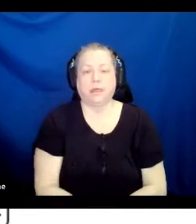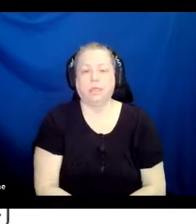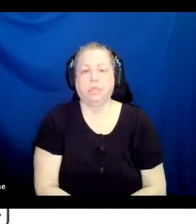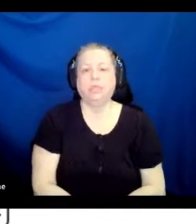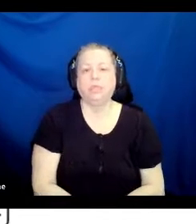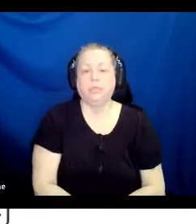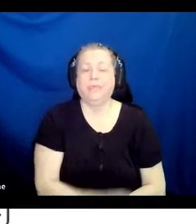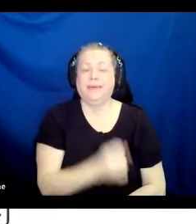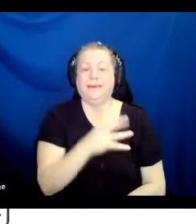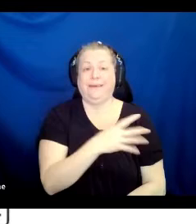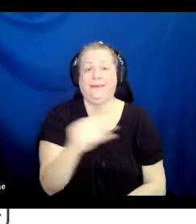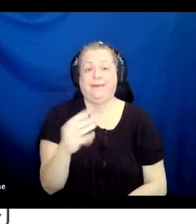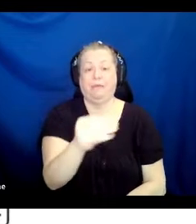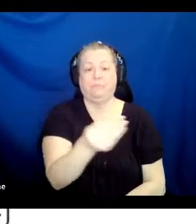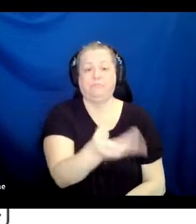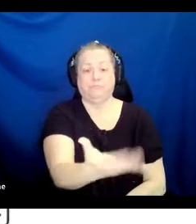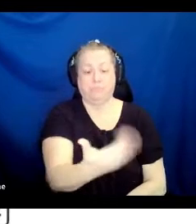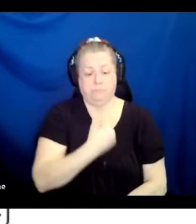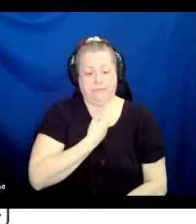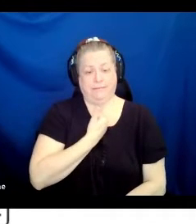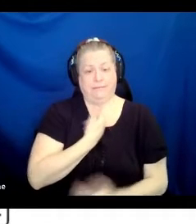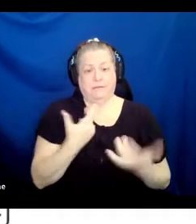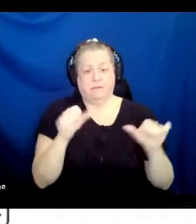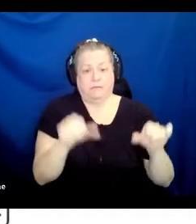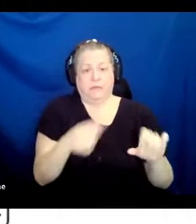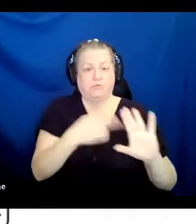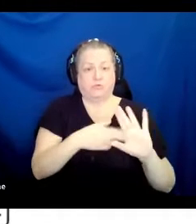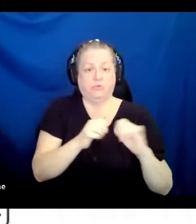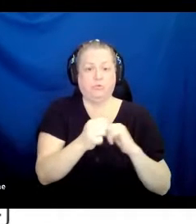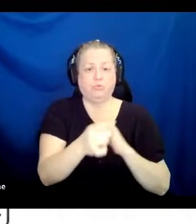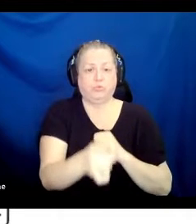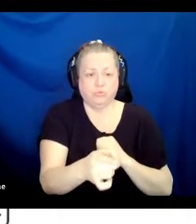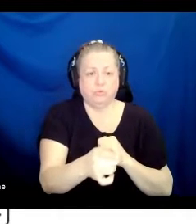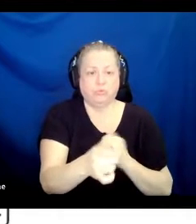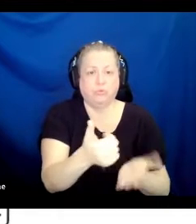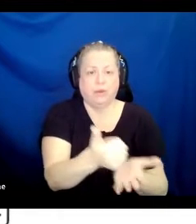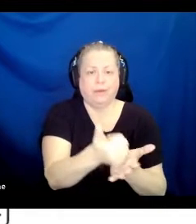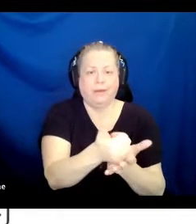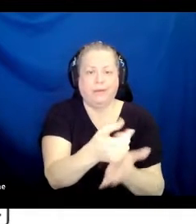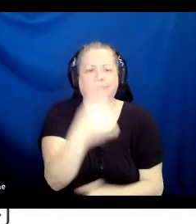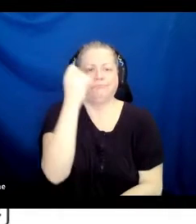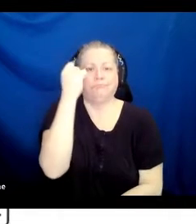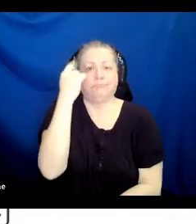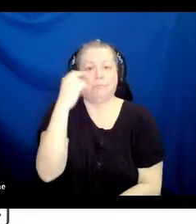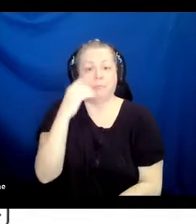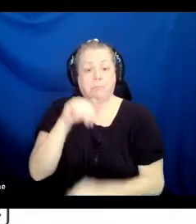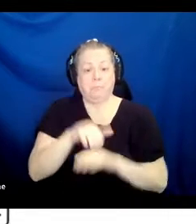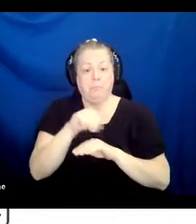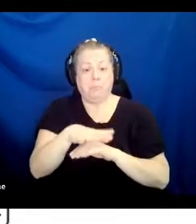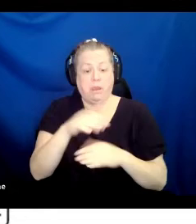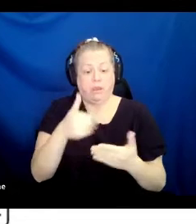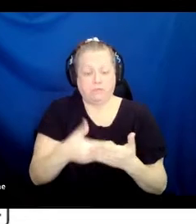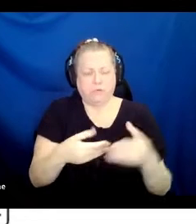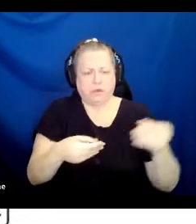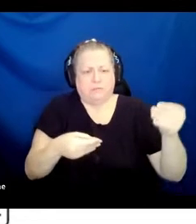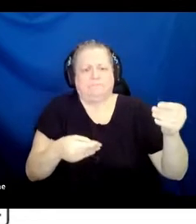And let them know that you can come and help them understand their mail when it does come from MassHealth.